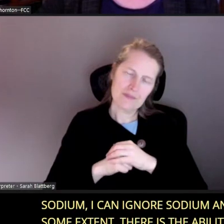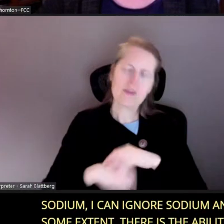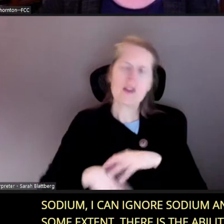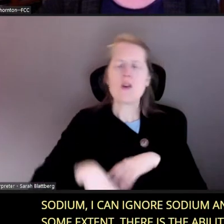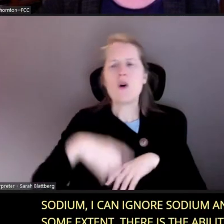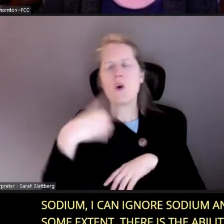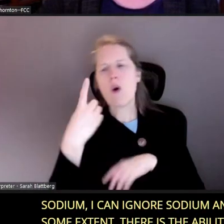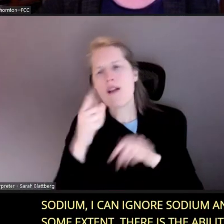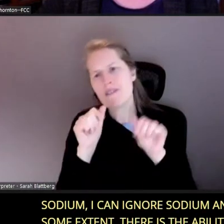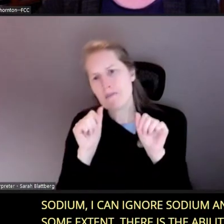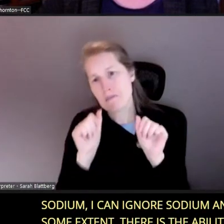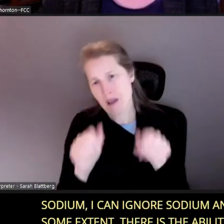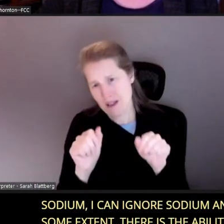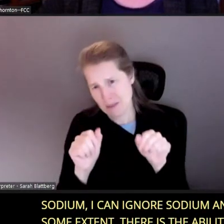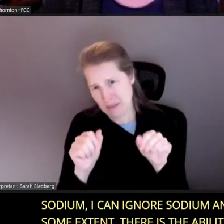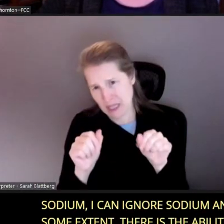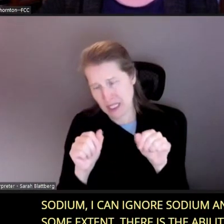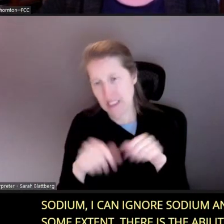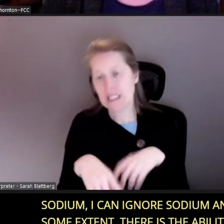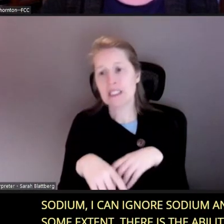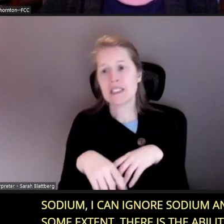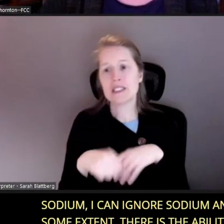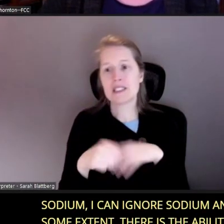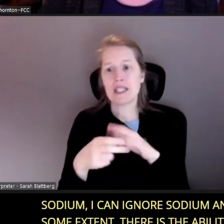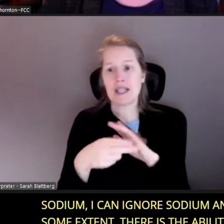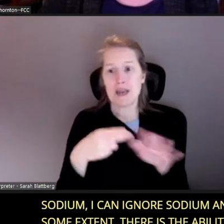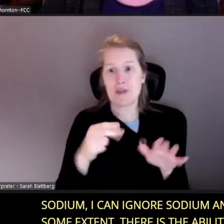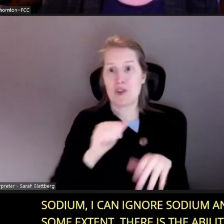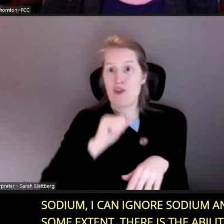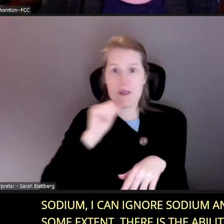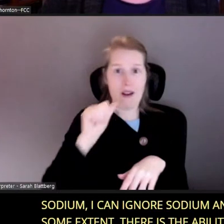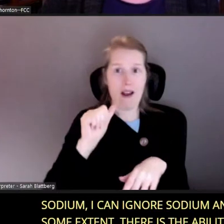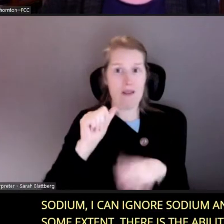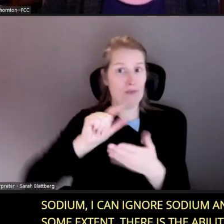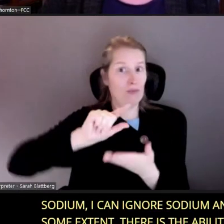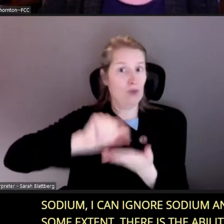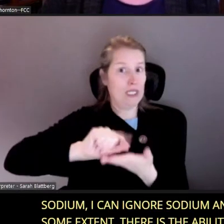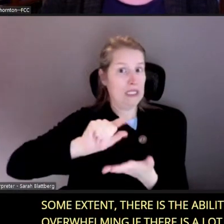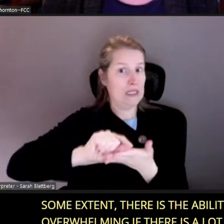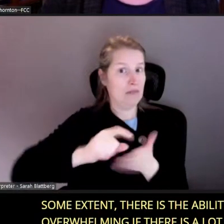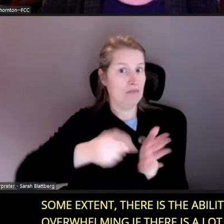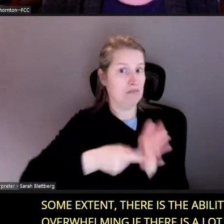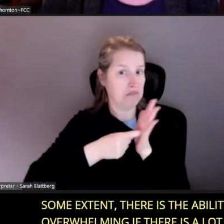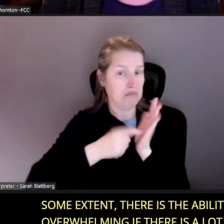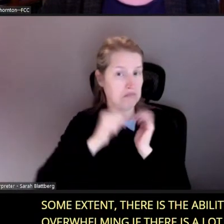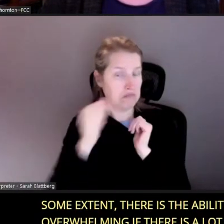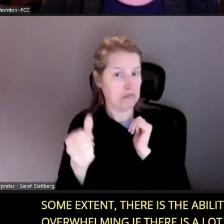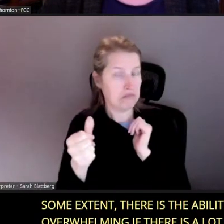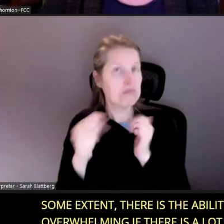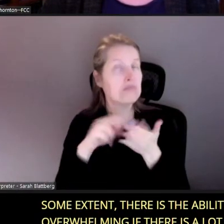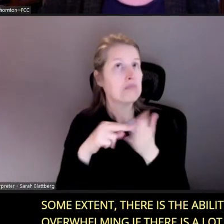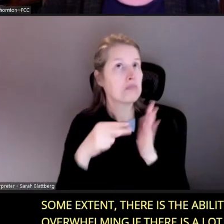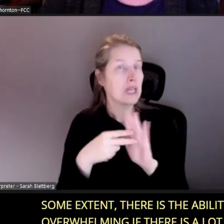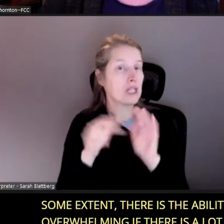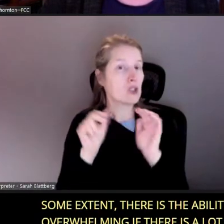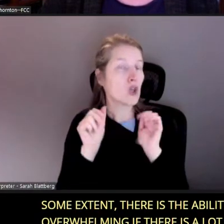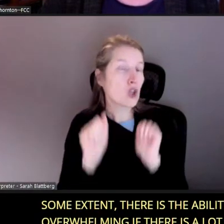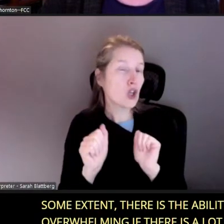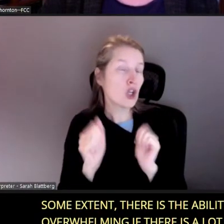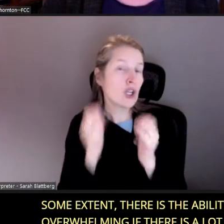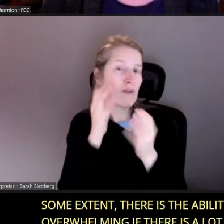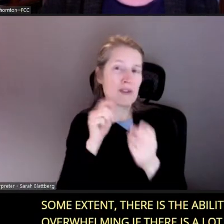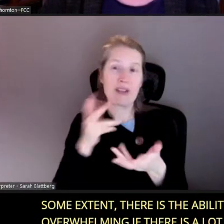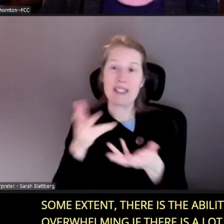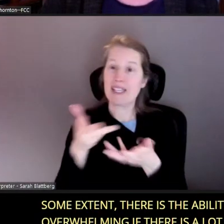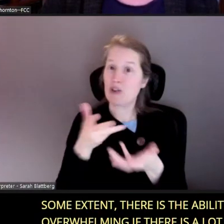today, now that labels don't have to be just on printed paper, is that we could have information that's